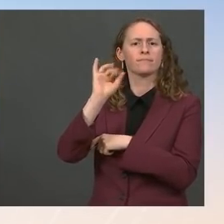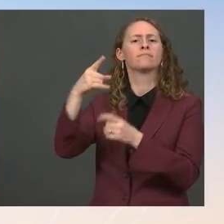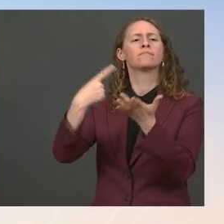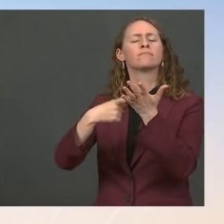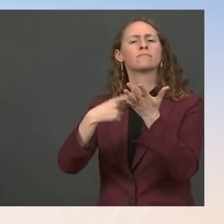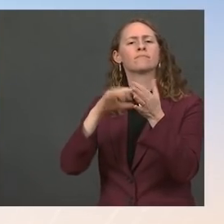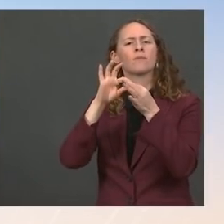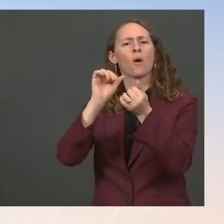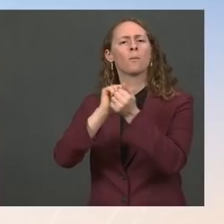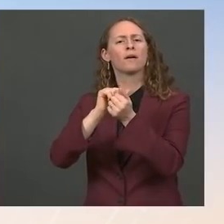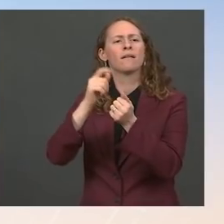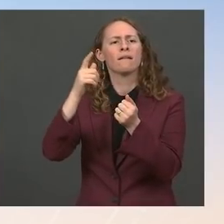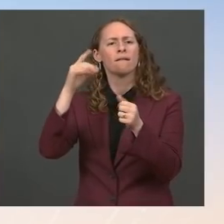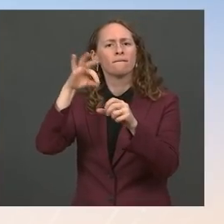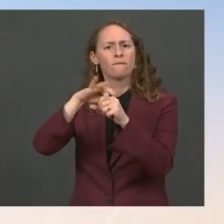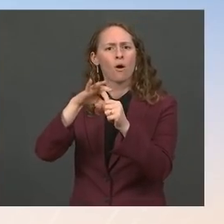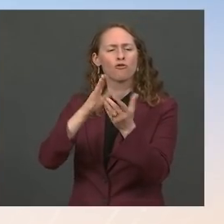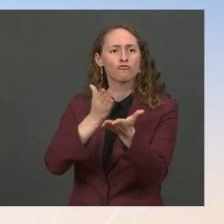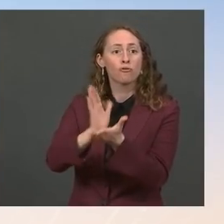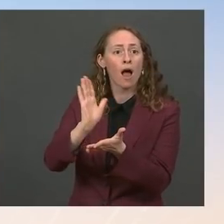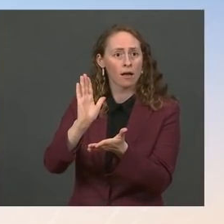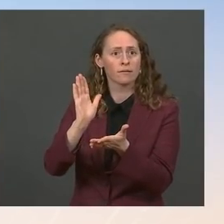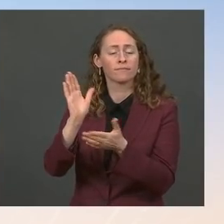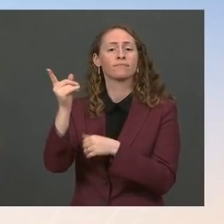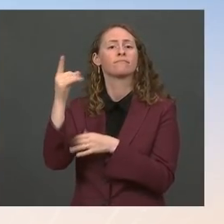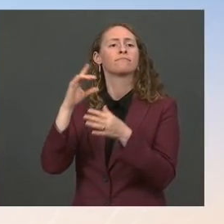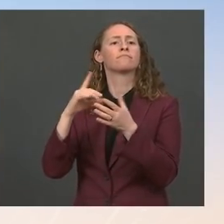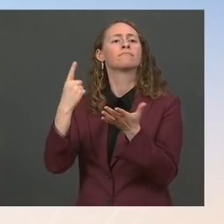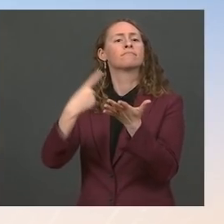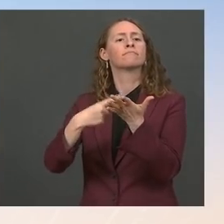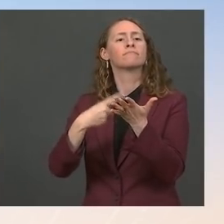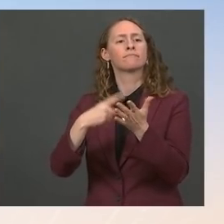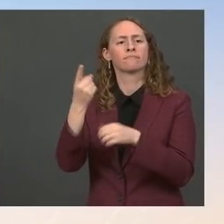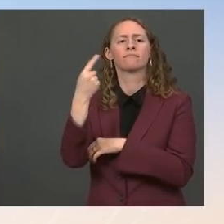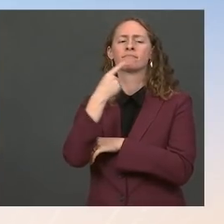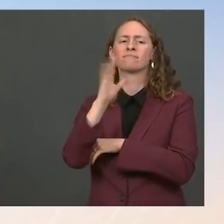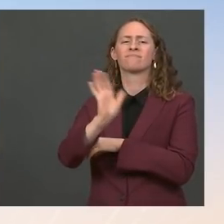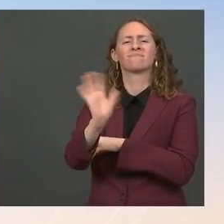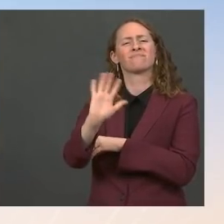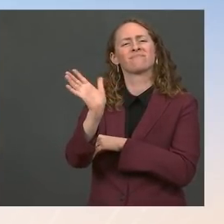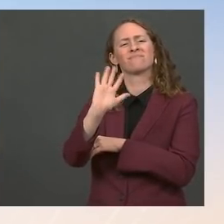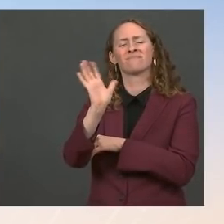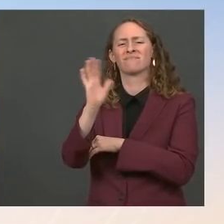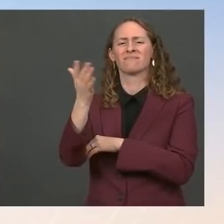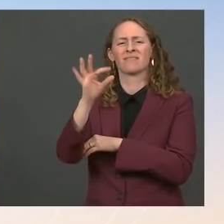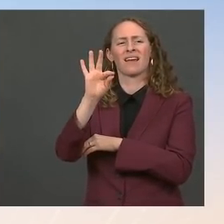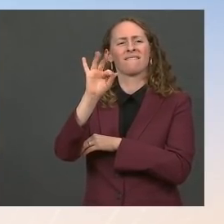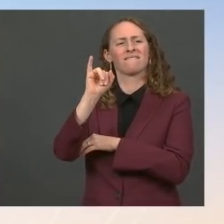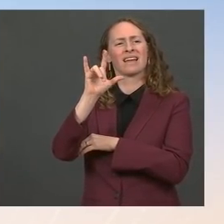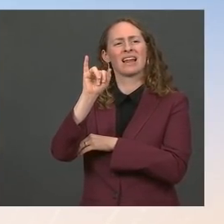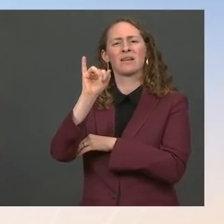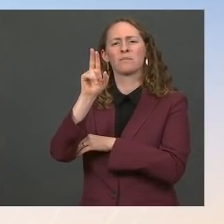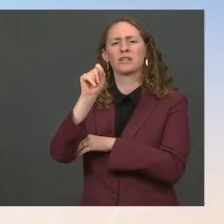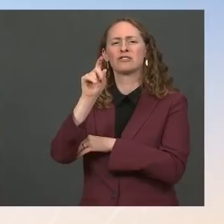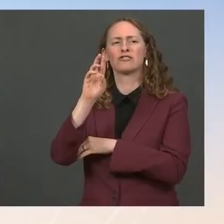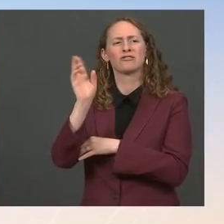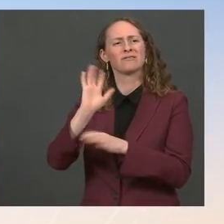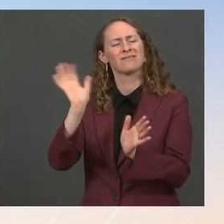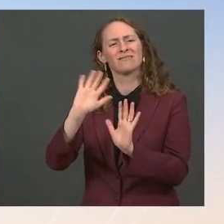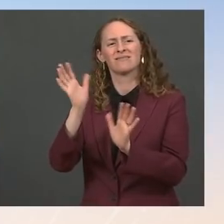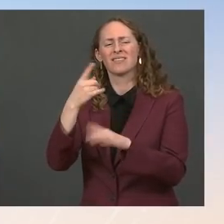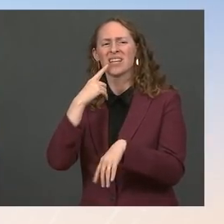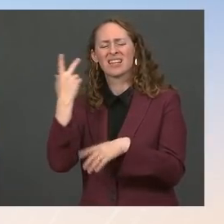filibuster should not get in the way at all of voting rights legislation, even that if that means it needs to be done away with, reformed,